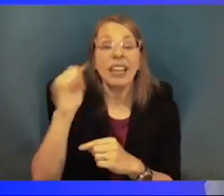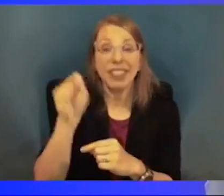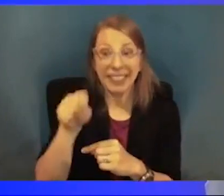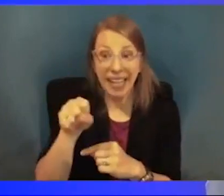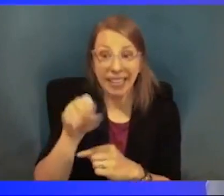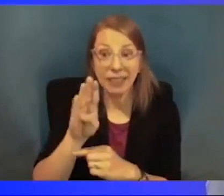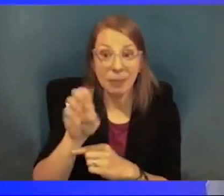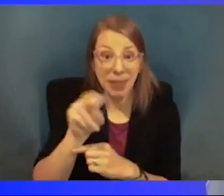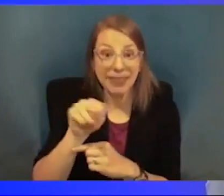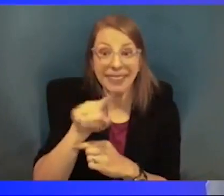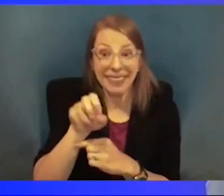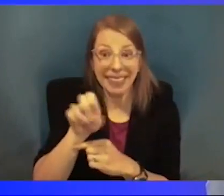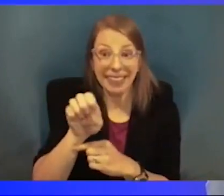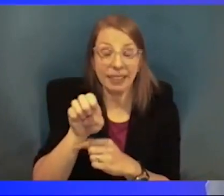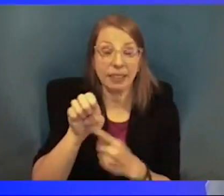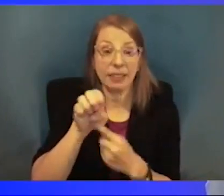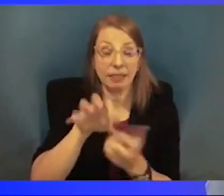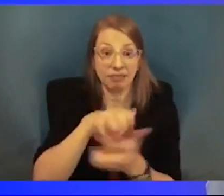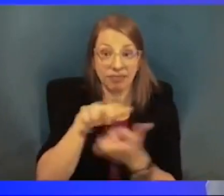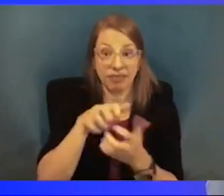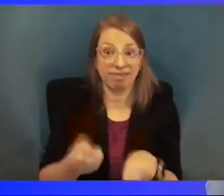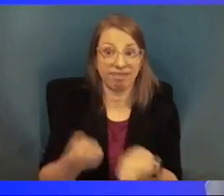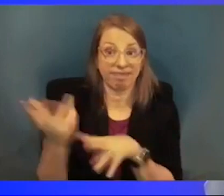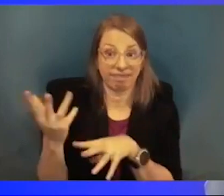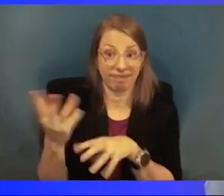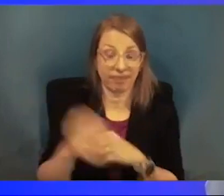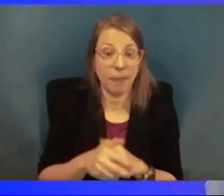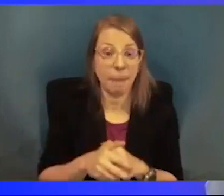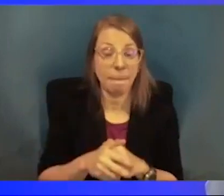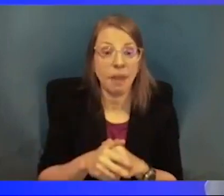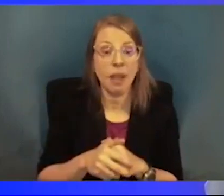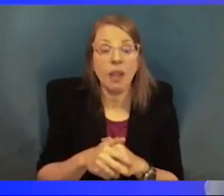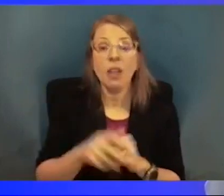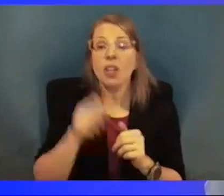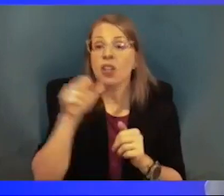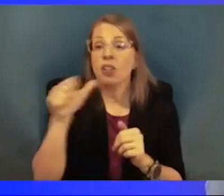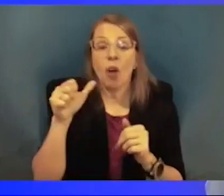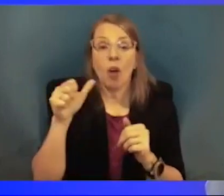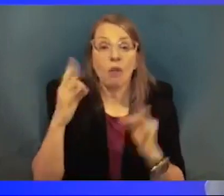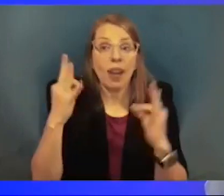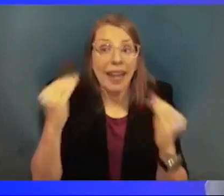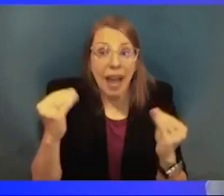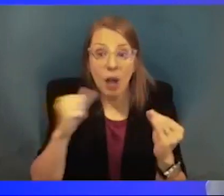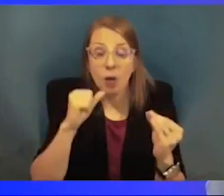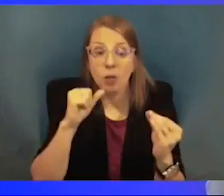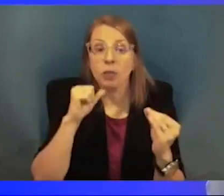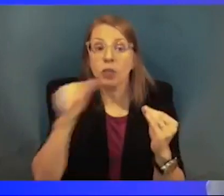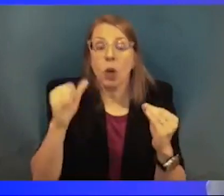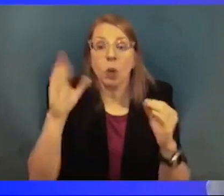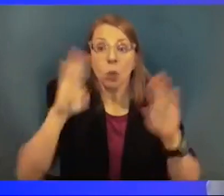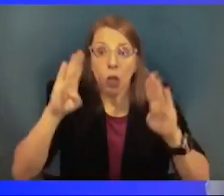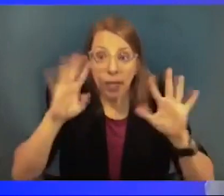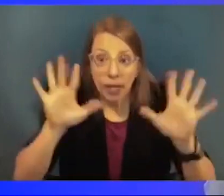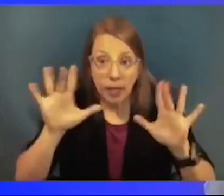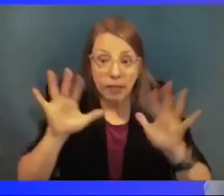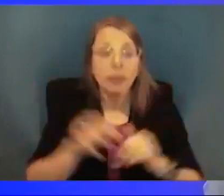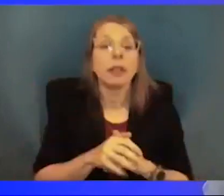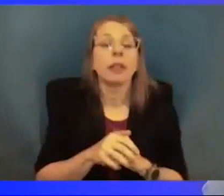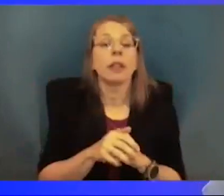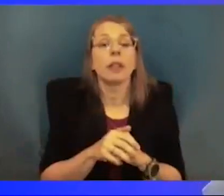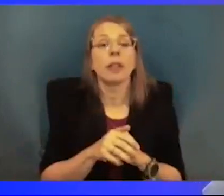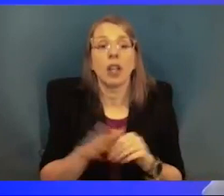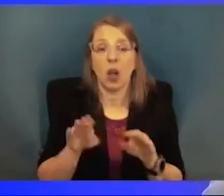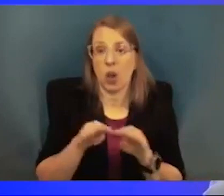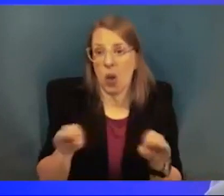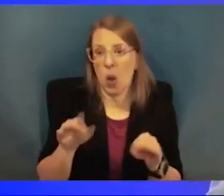sunscreen, I know a lot of my patients have messaged me worried. Don't panic, don't freak out. We actually get low levels of benzene